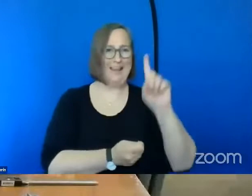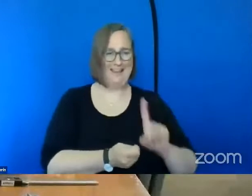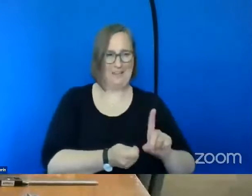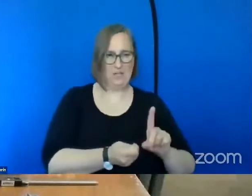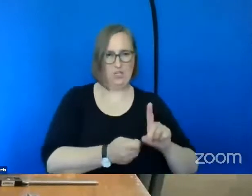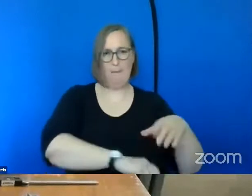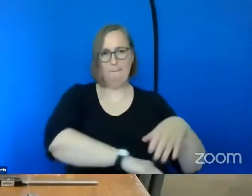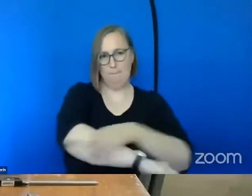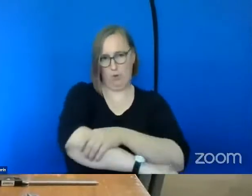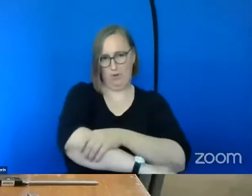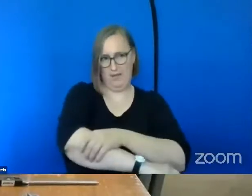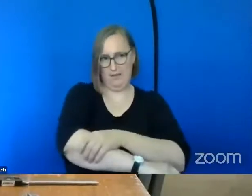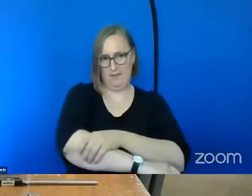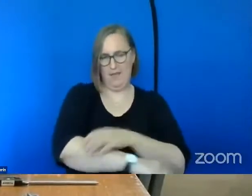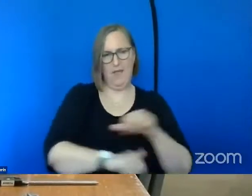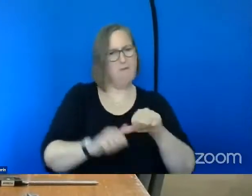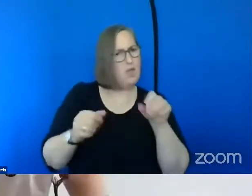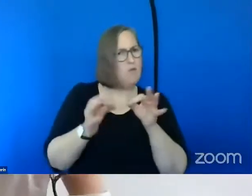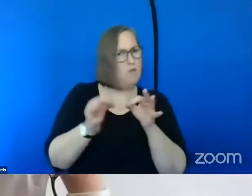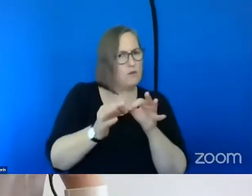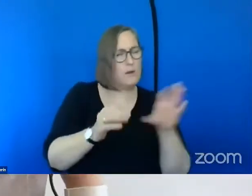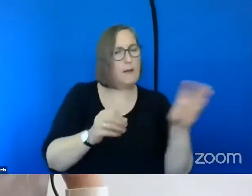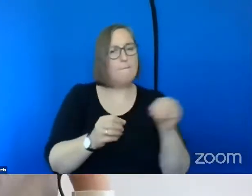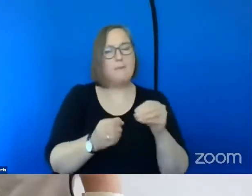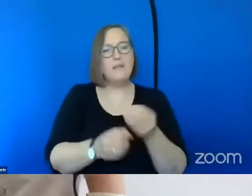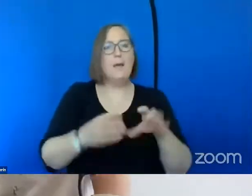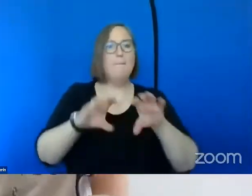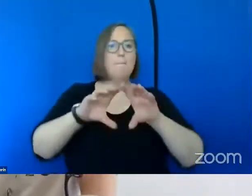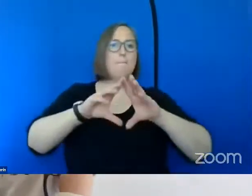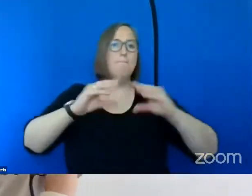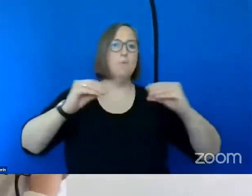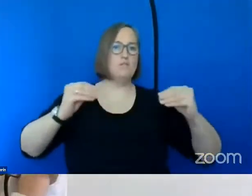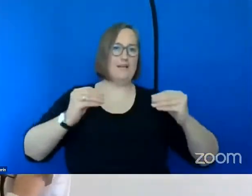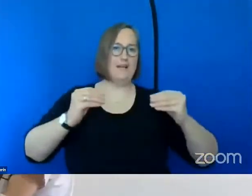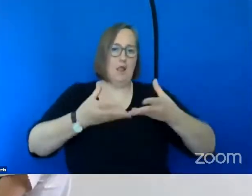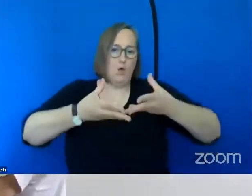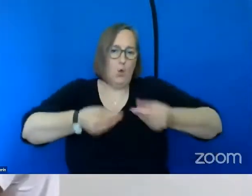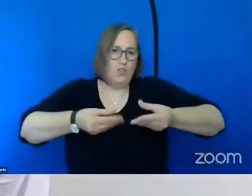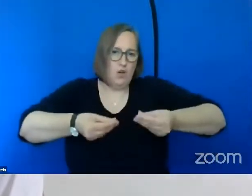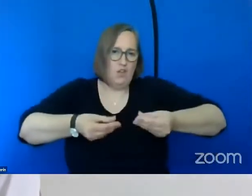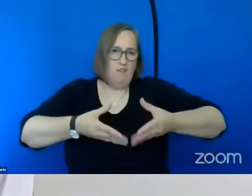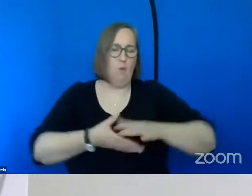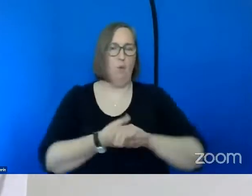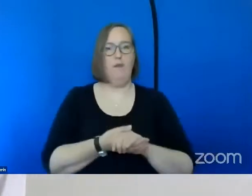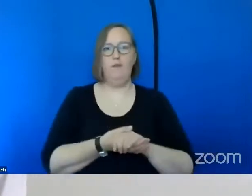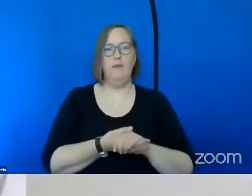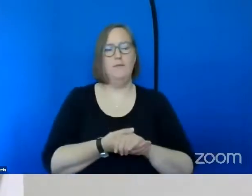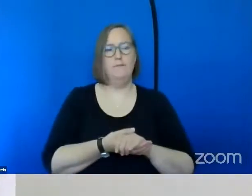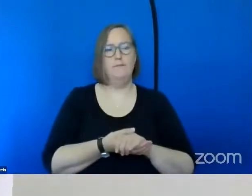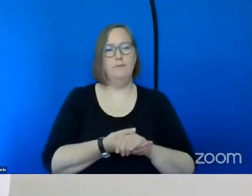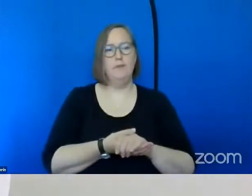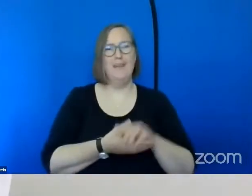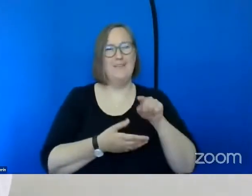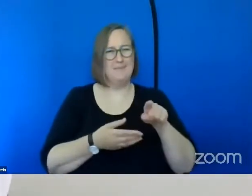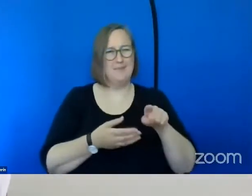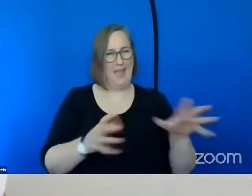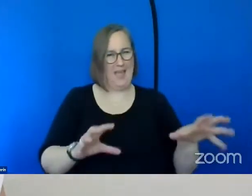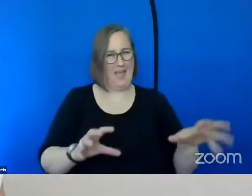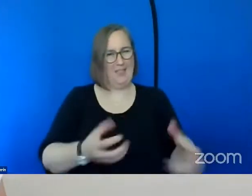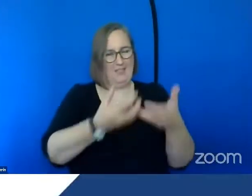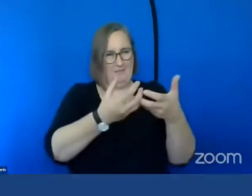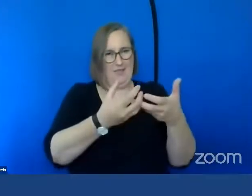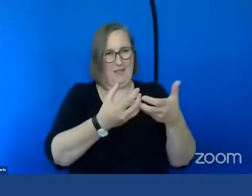was developed and produced using 3D printing technology. The team competes at the Zurich hub as well.